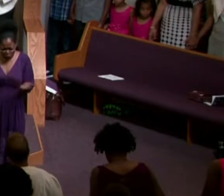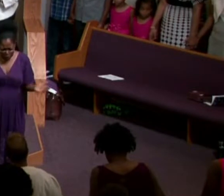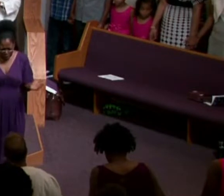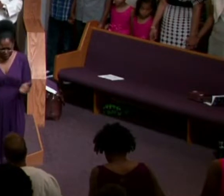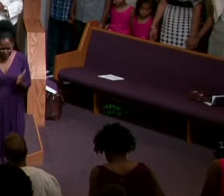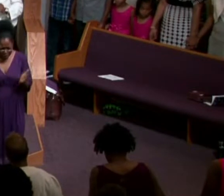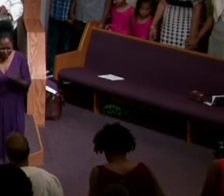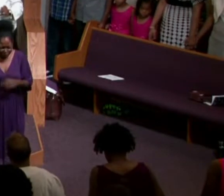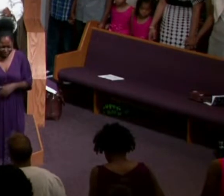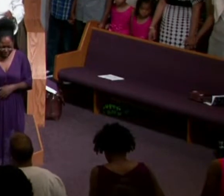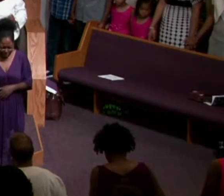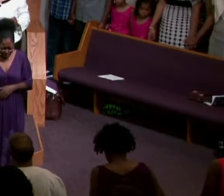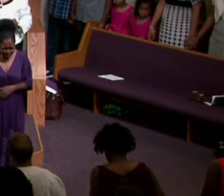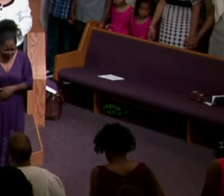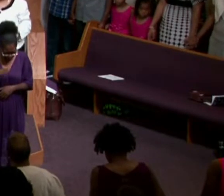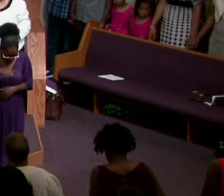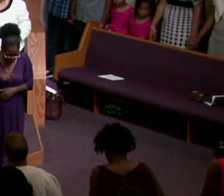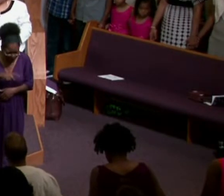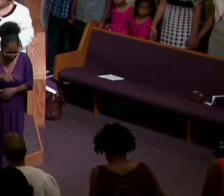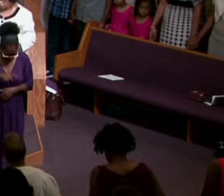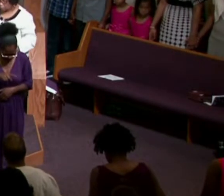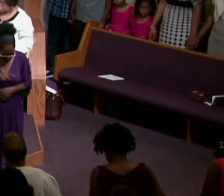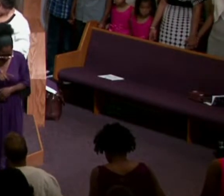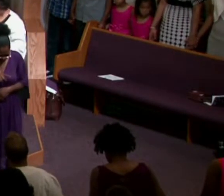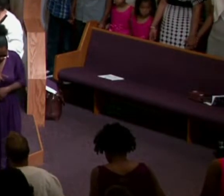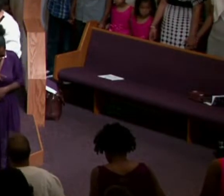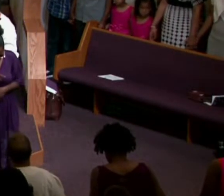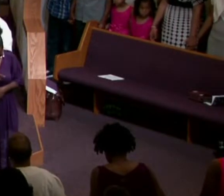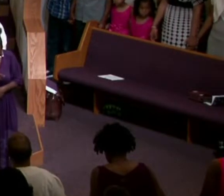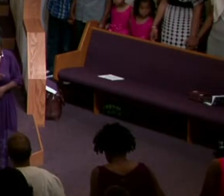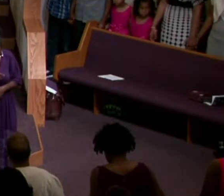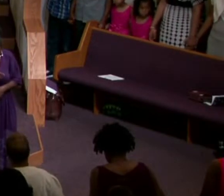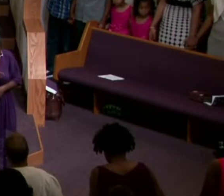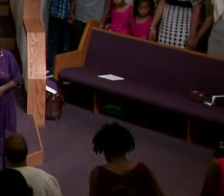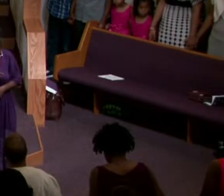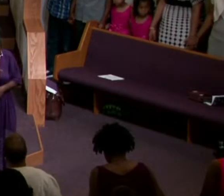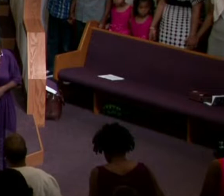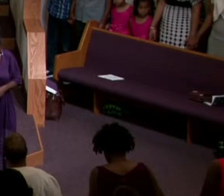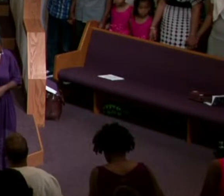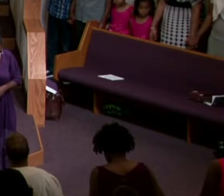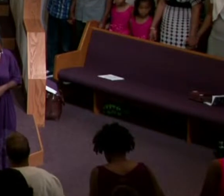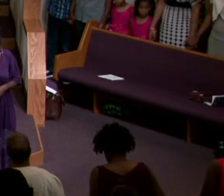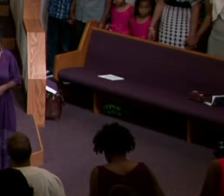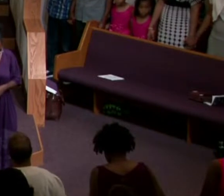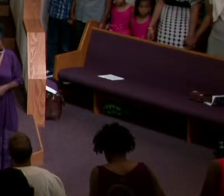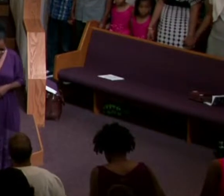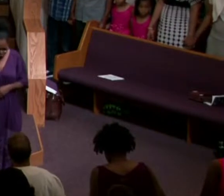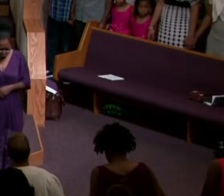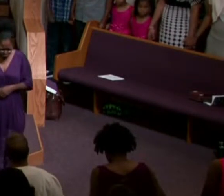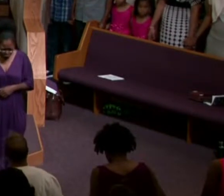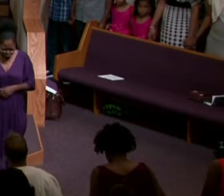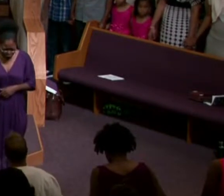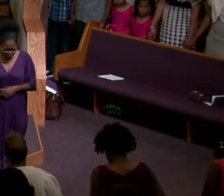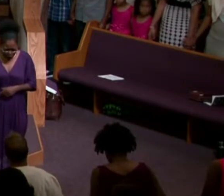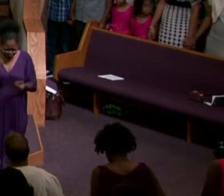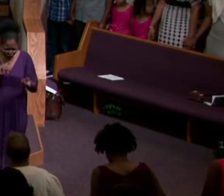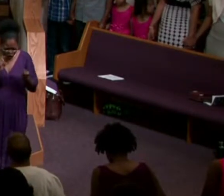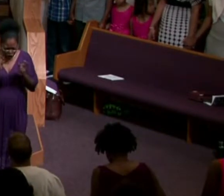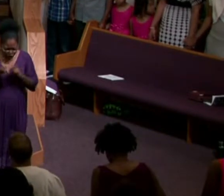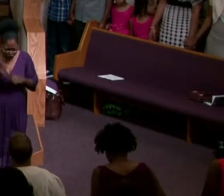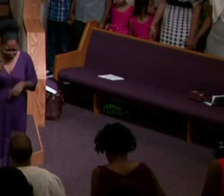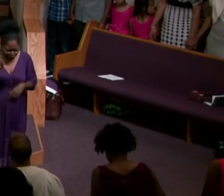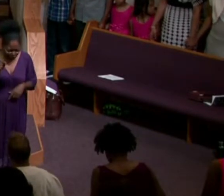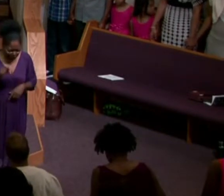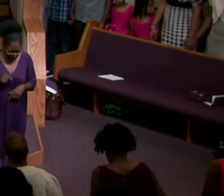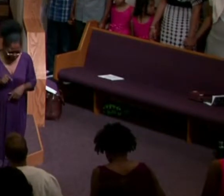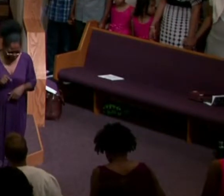and magnify them as your precious ones, Father, in the name of Jesus. For only you, Father, can restore unto them the years